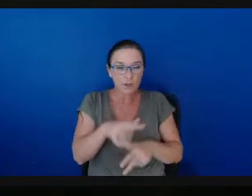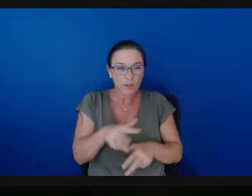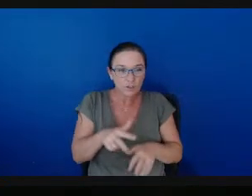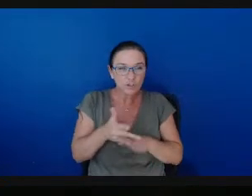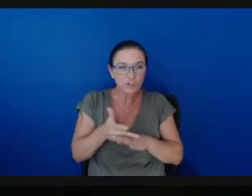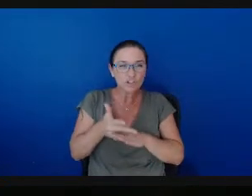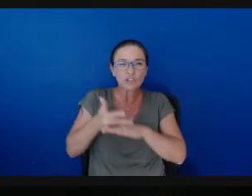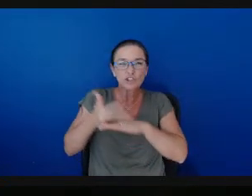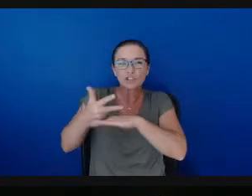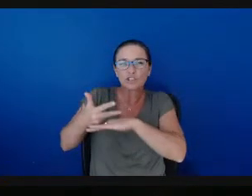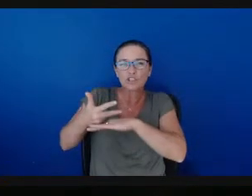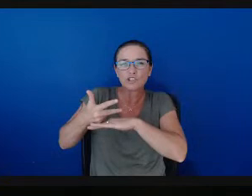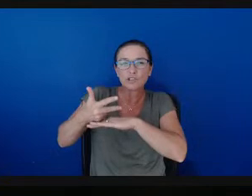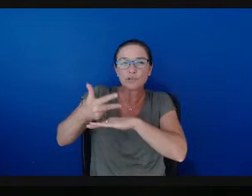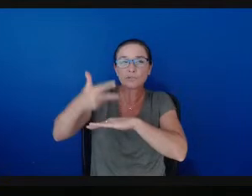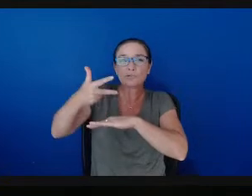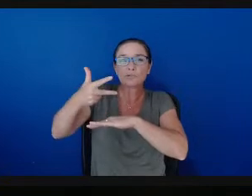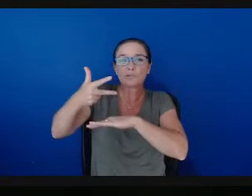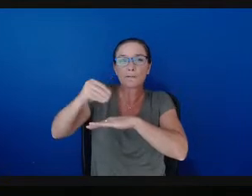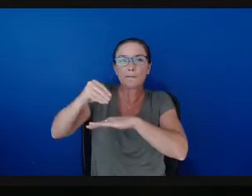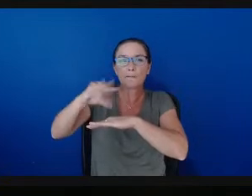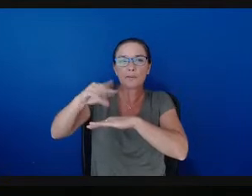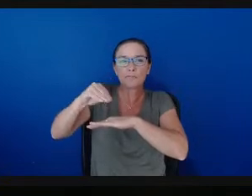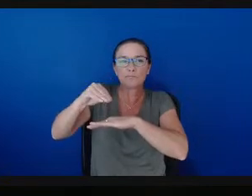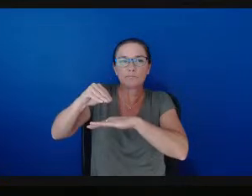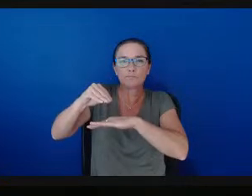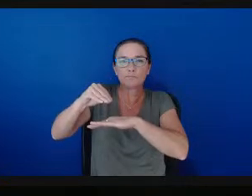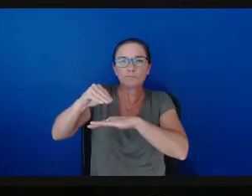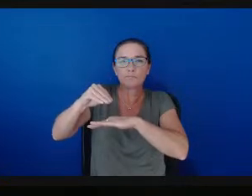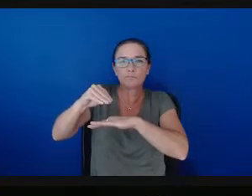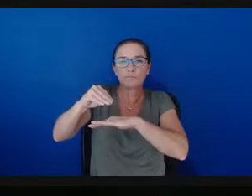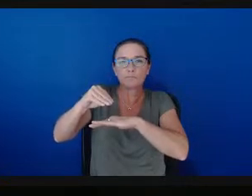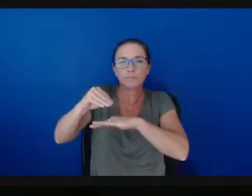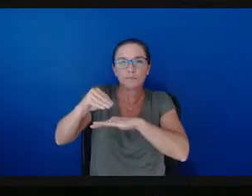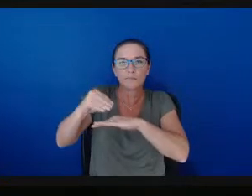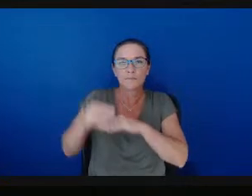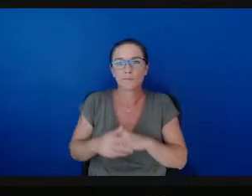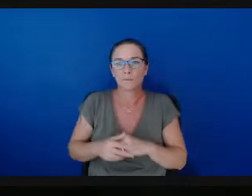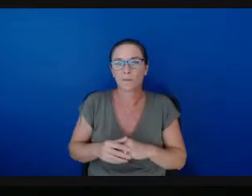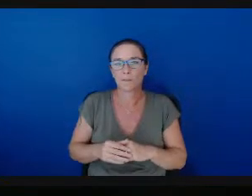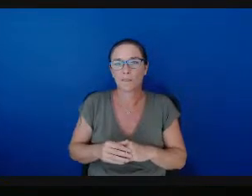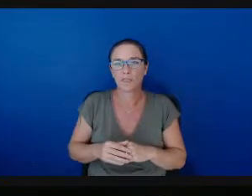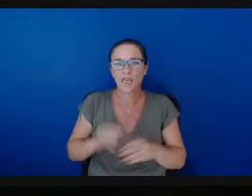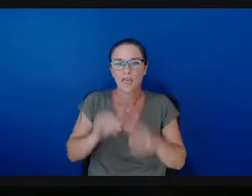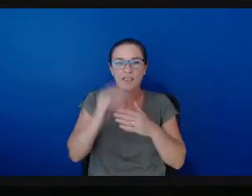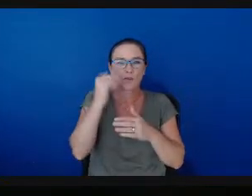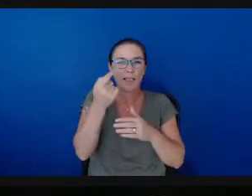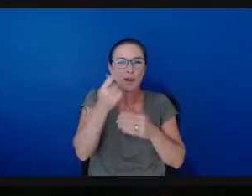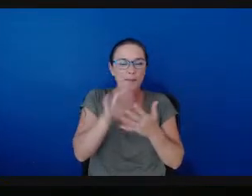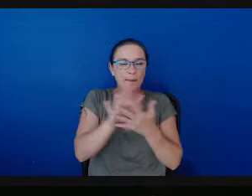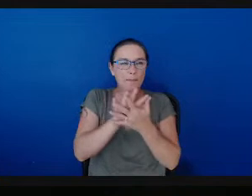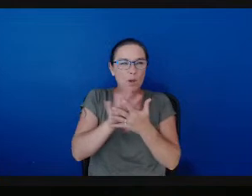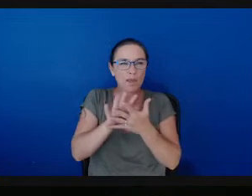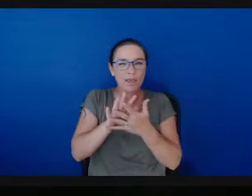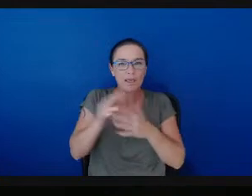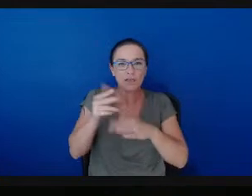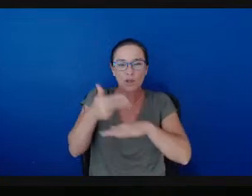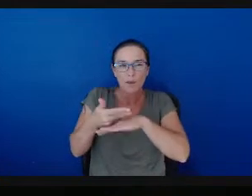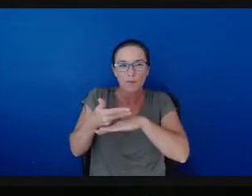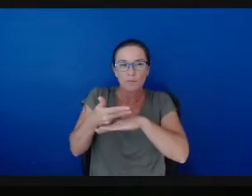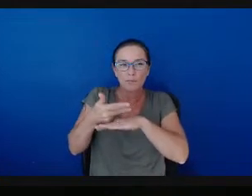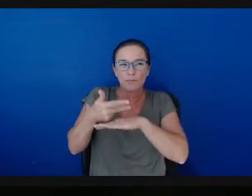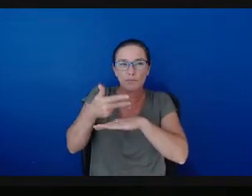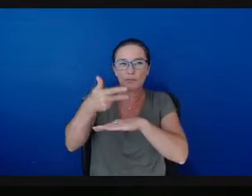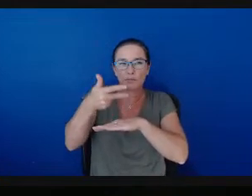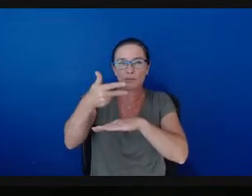we're not at the ground level quite. These ferns are just below and a little bit too blurry, but he's probably lifted off a few tens of